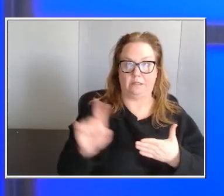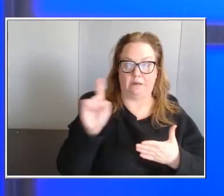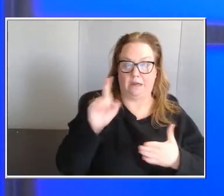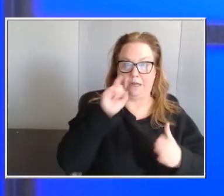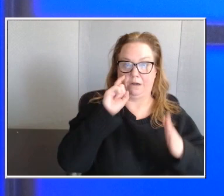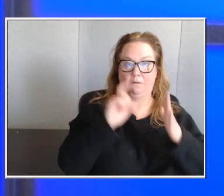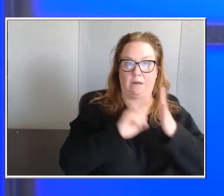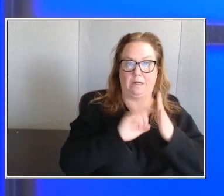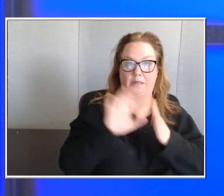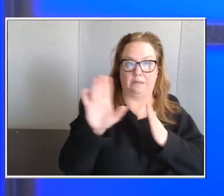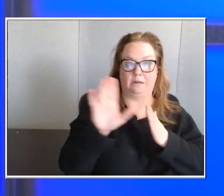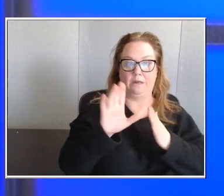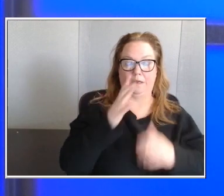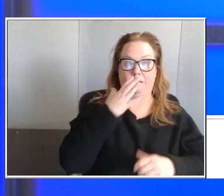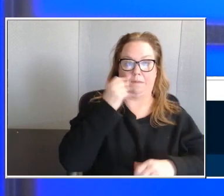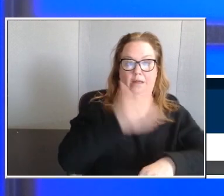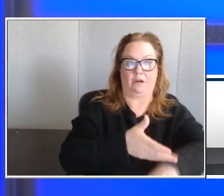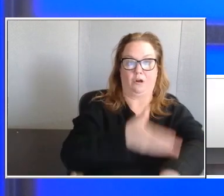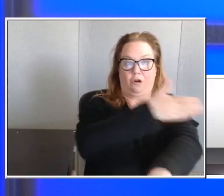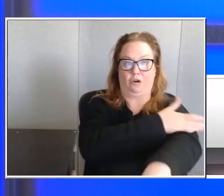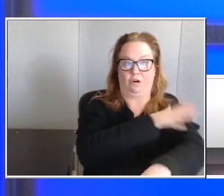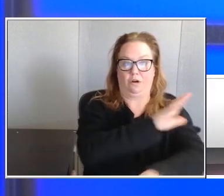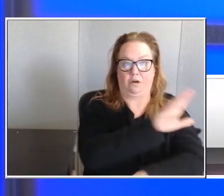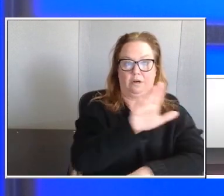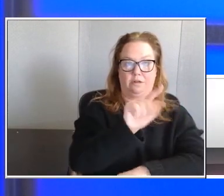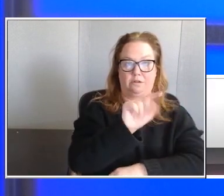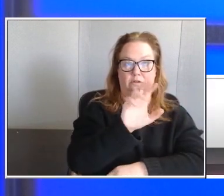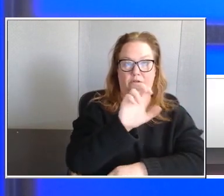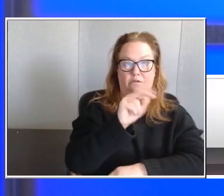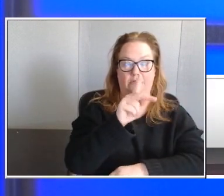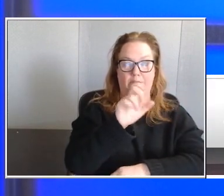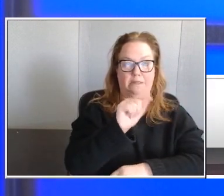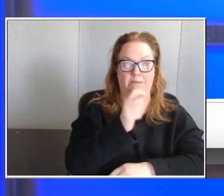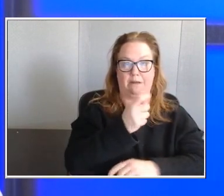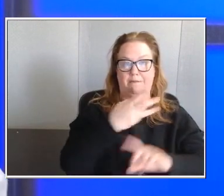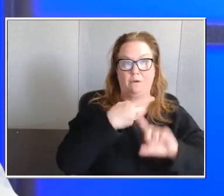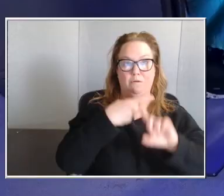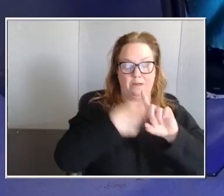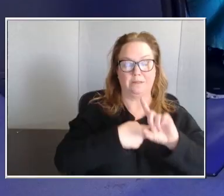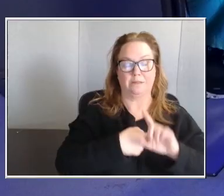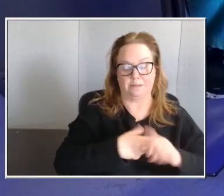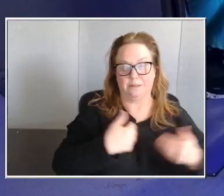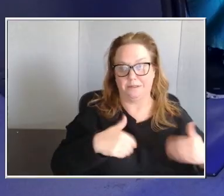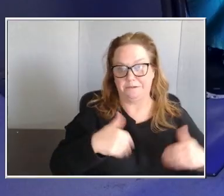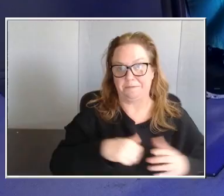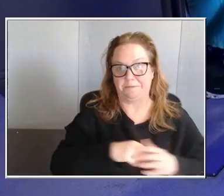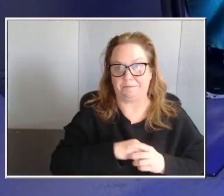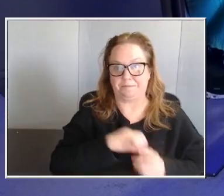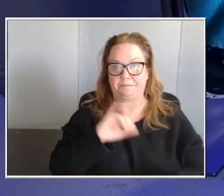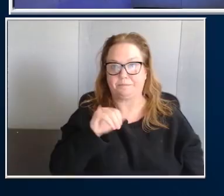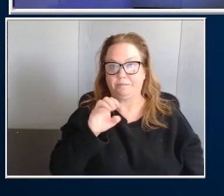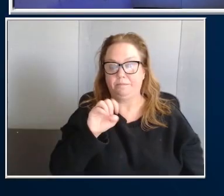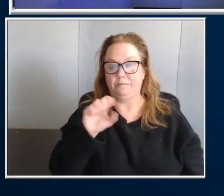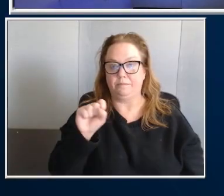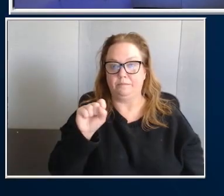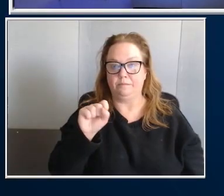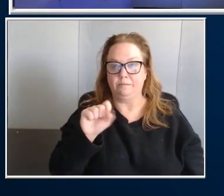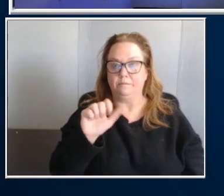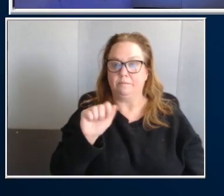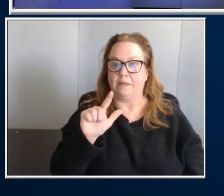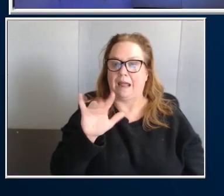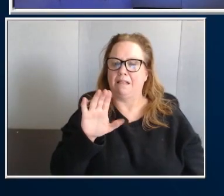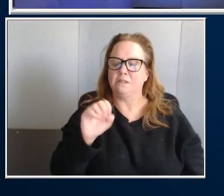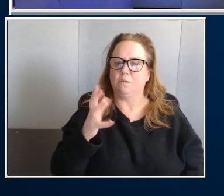with how much better he was doing after his transplant. It's only been a couple months. Yeah, that's remarkable. Jess. Alice wants to know, how